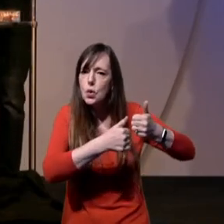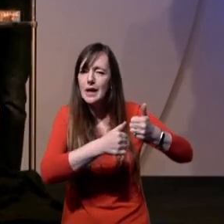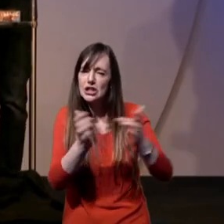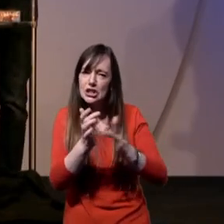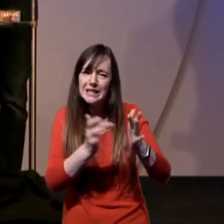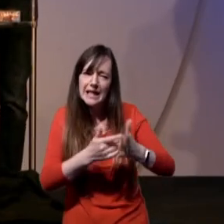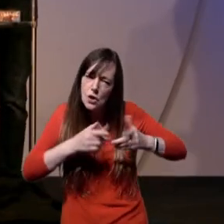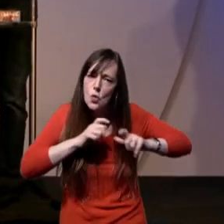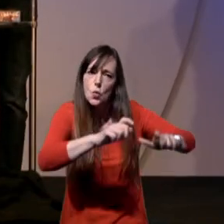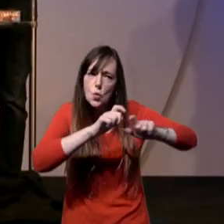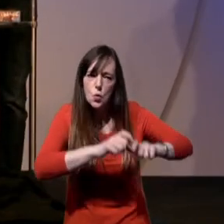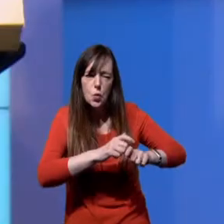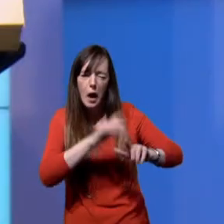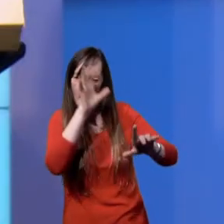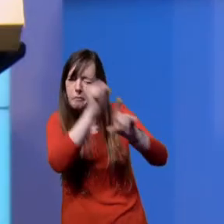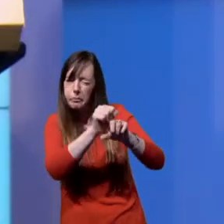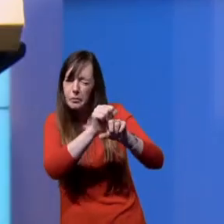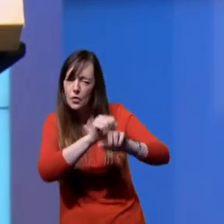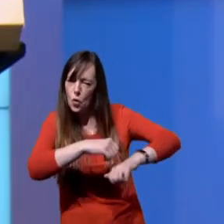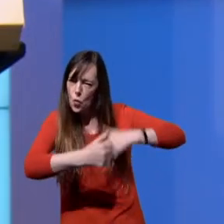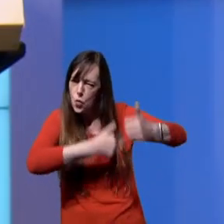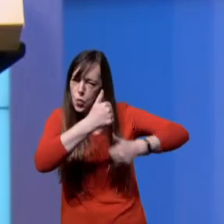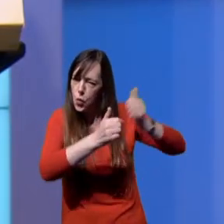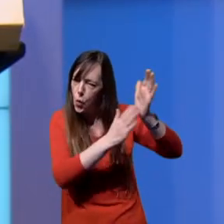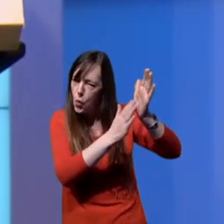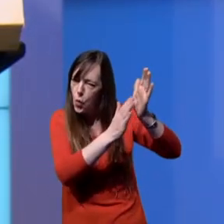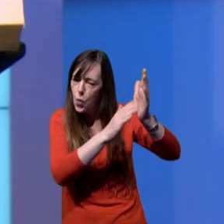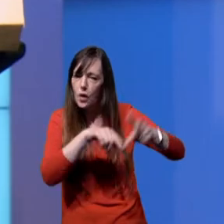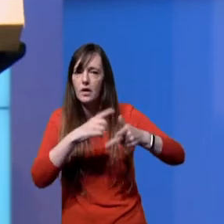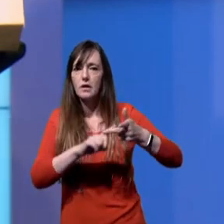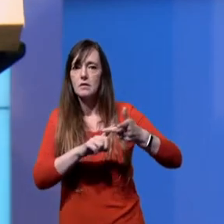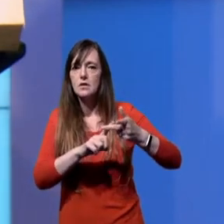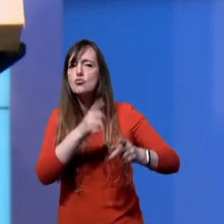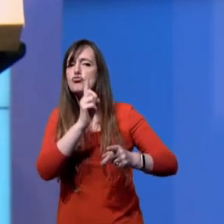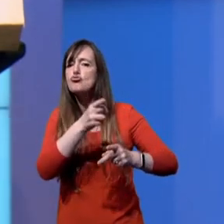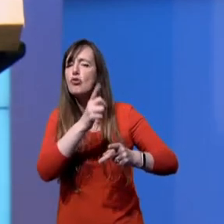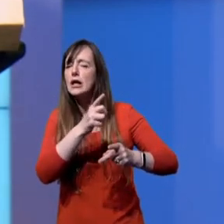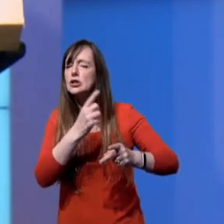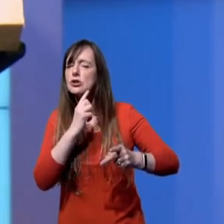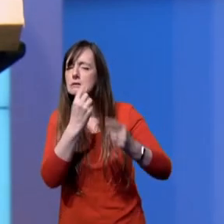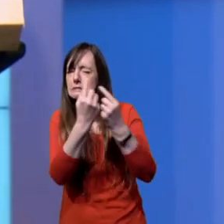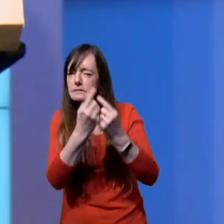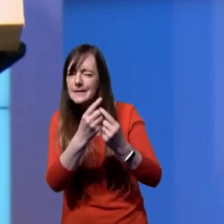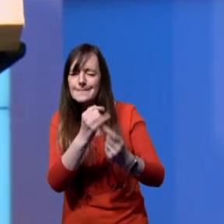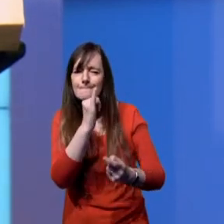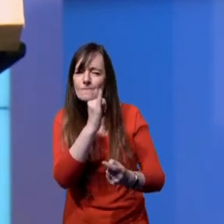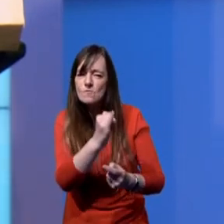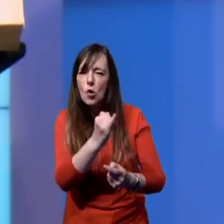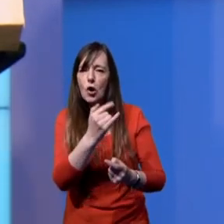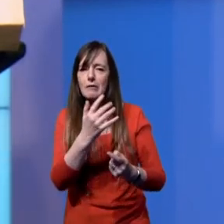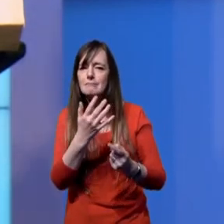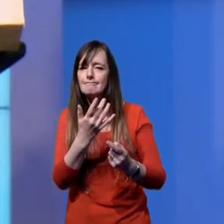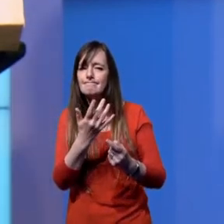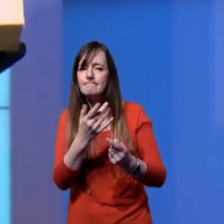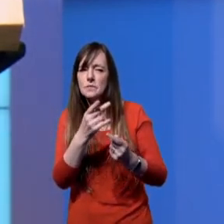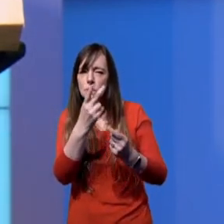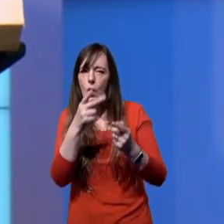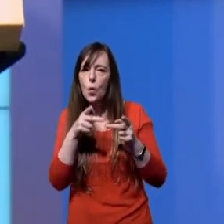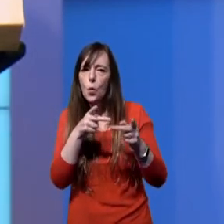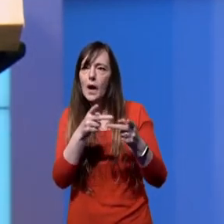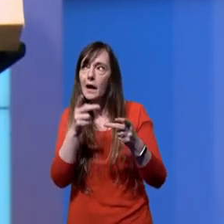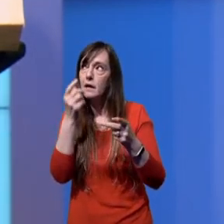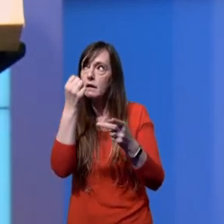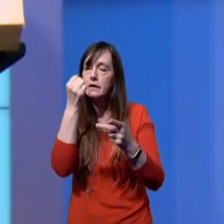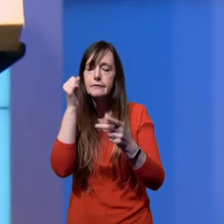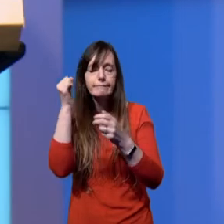keep going, I see. There's a correction. There's something they're getting wrong, a way that they're turning away from Jesus, something that they